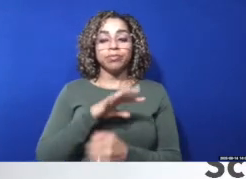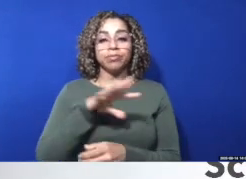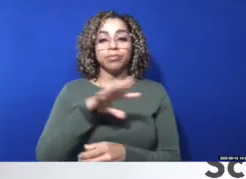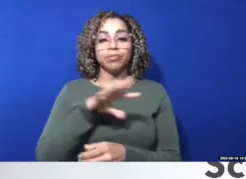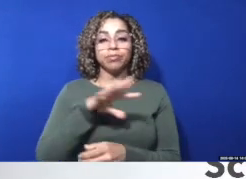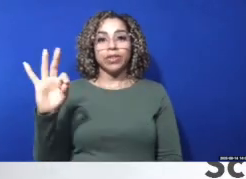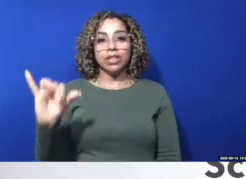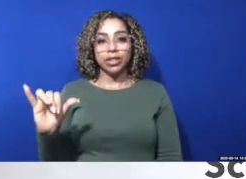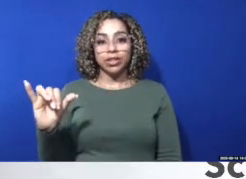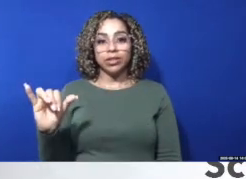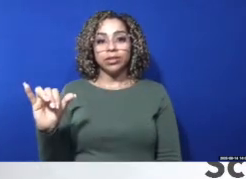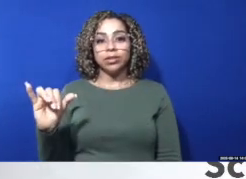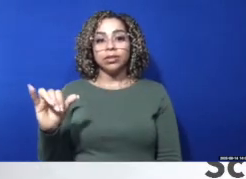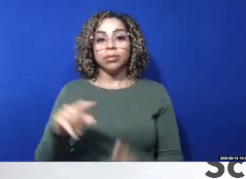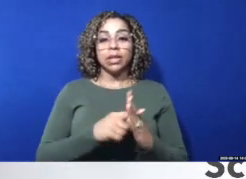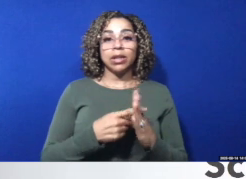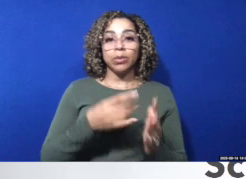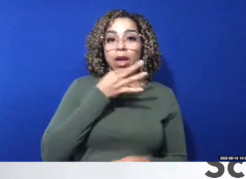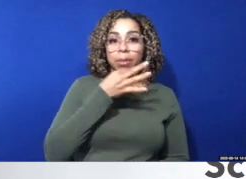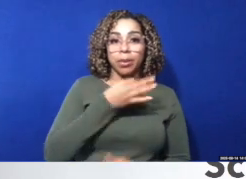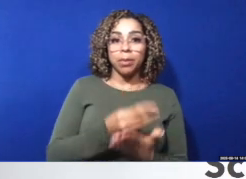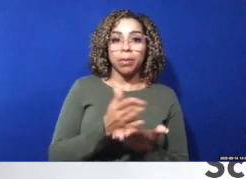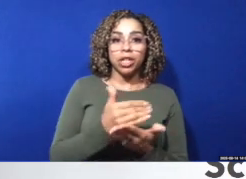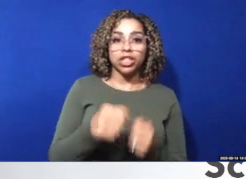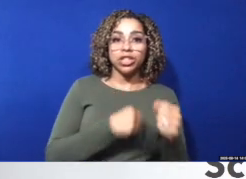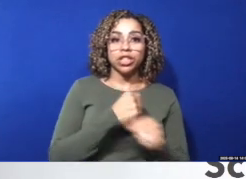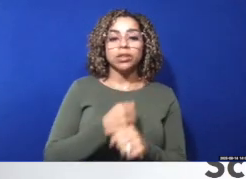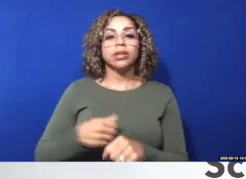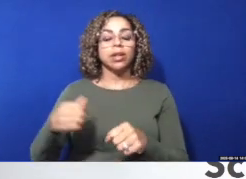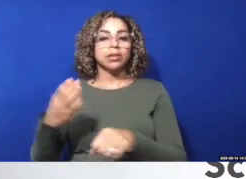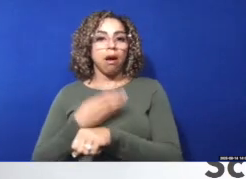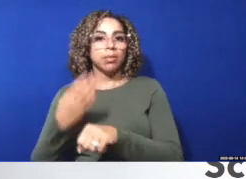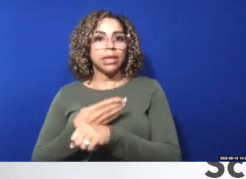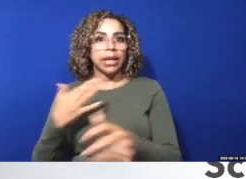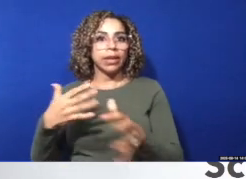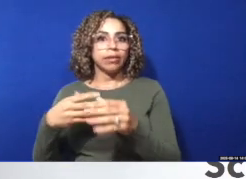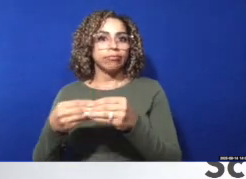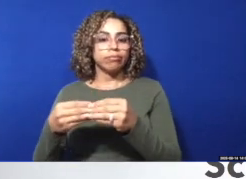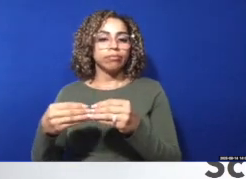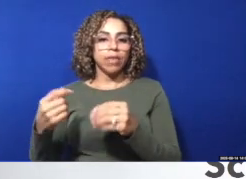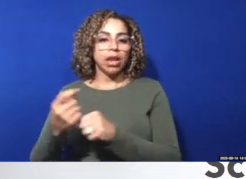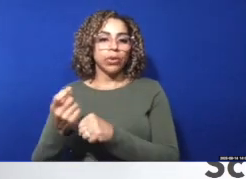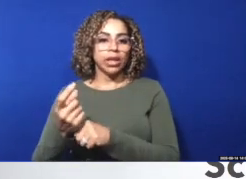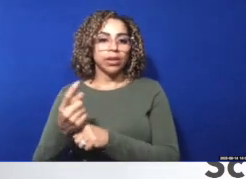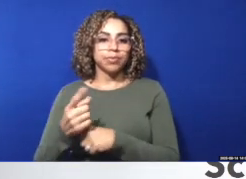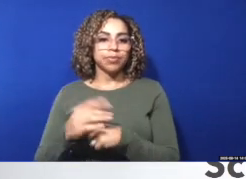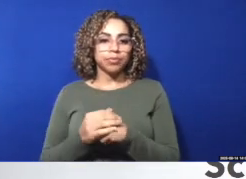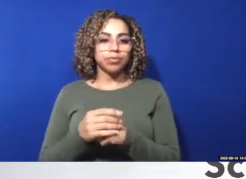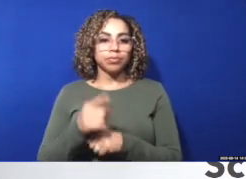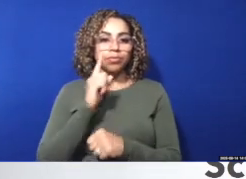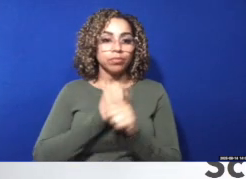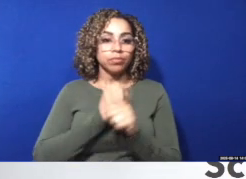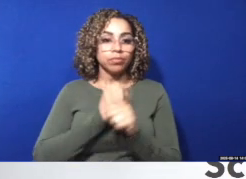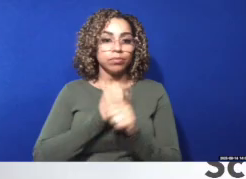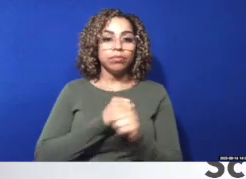with the upcoming budget year, and is updated annually. The strategy serves as a roadmap showing how state incentives